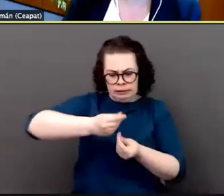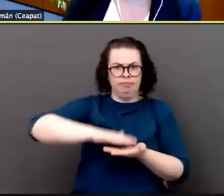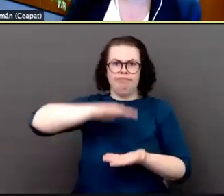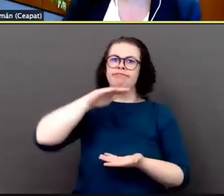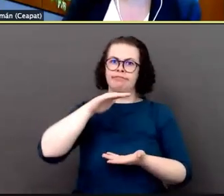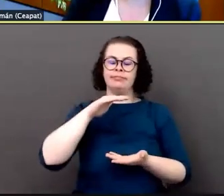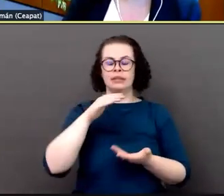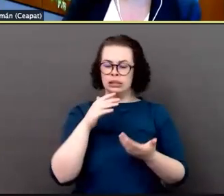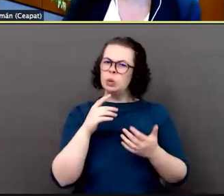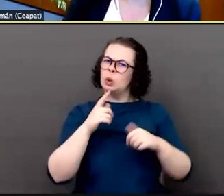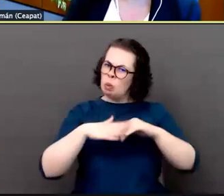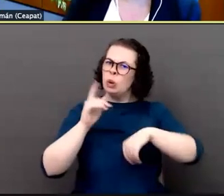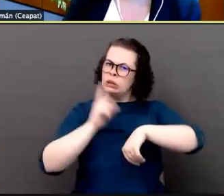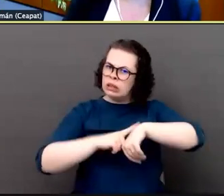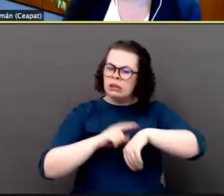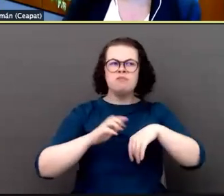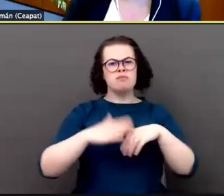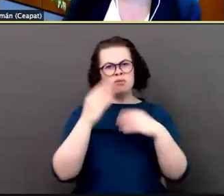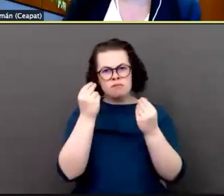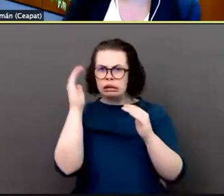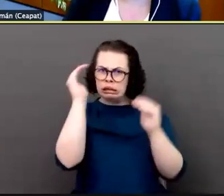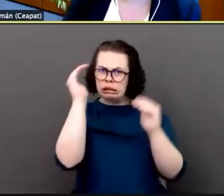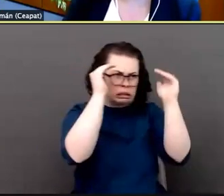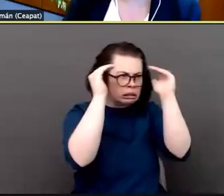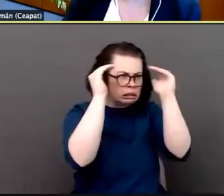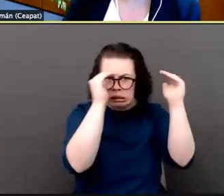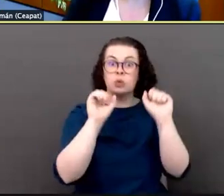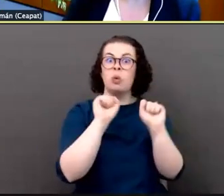personal assistant when they were needed.